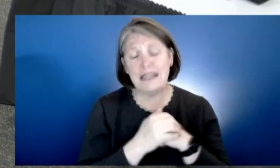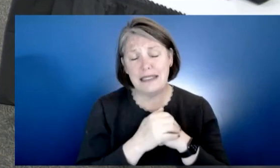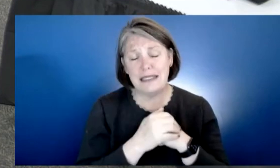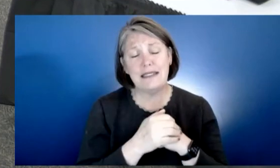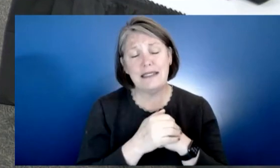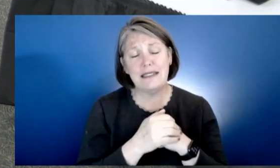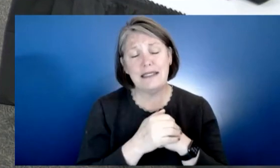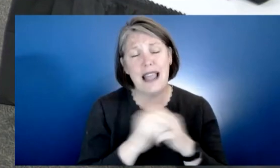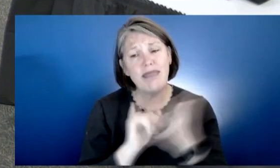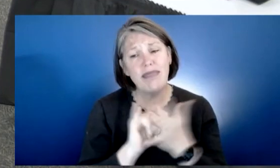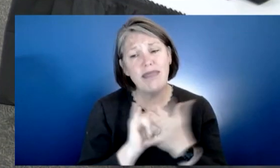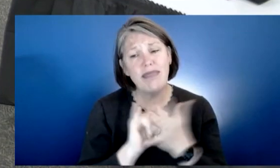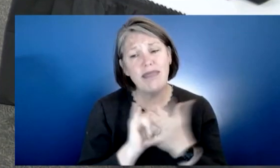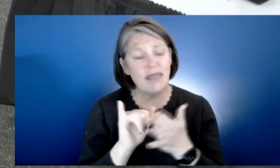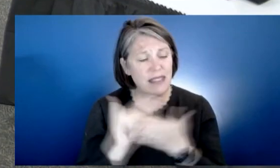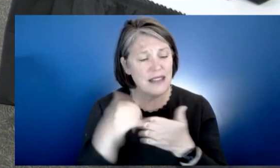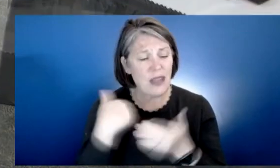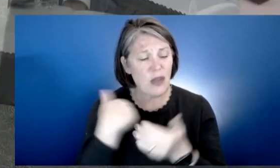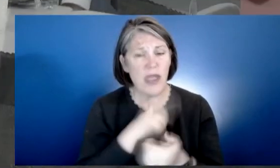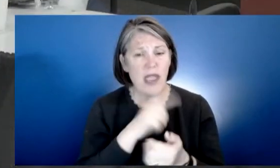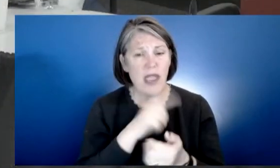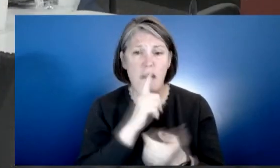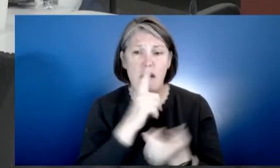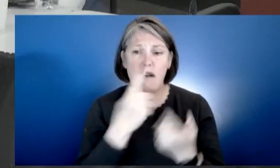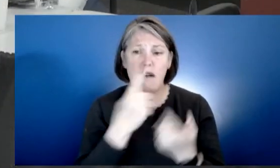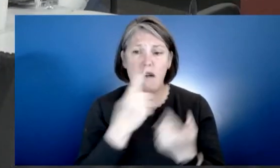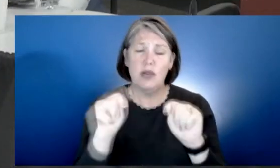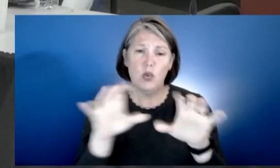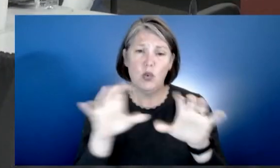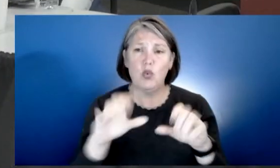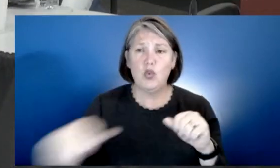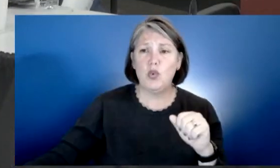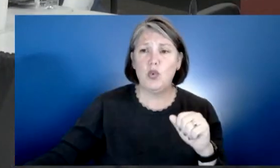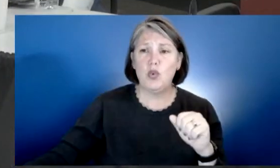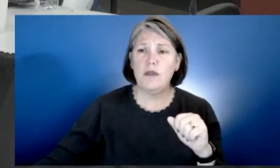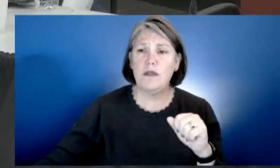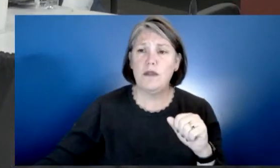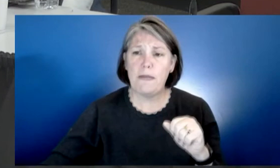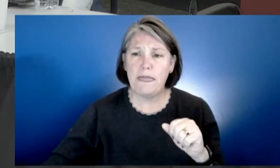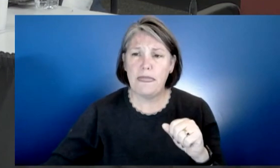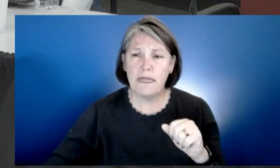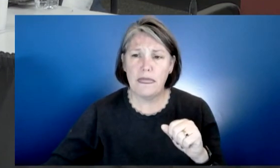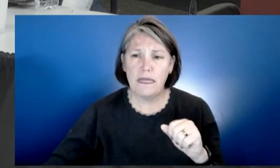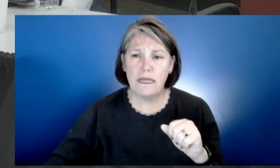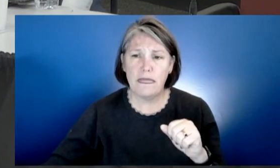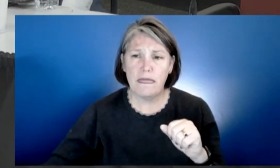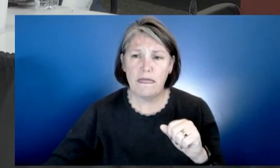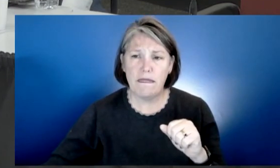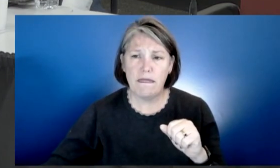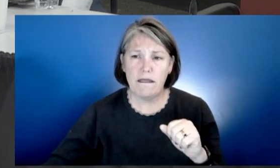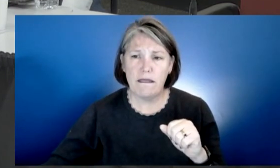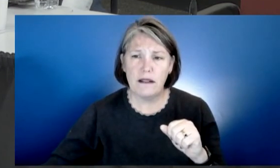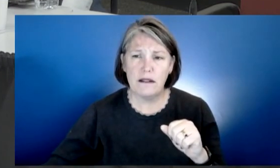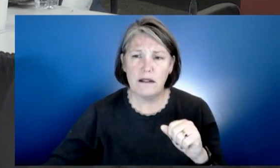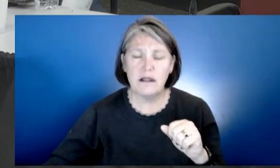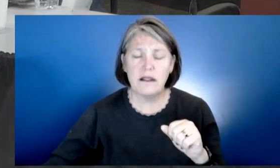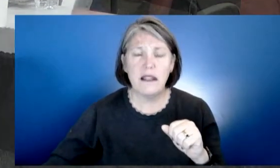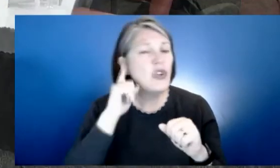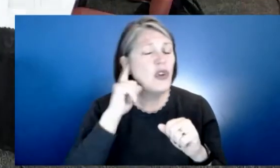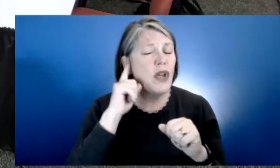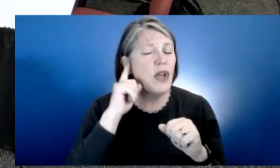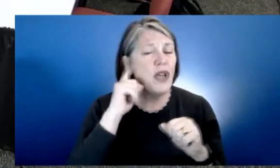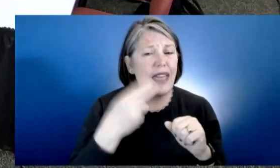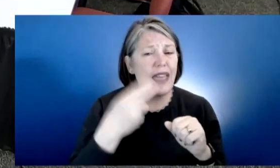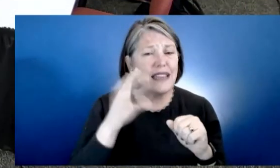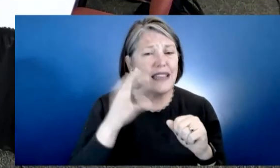things that we're choosing to do. And did, Mr. Johnson, did you hear her mention the HCC with the 60 members?